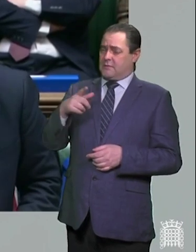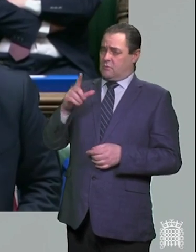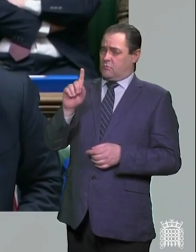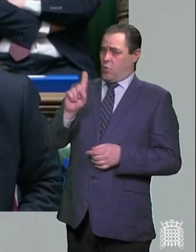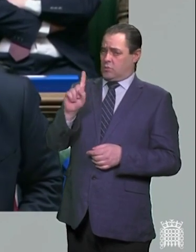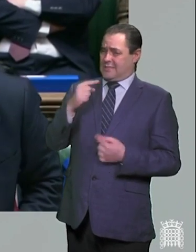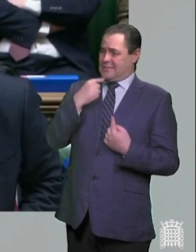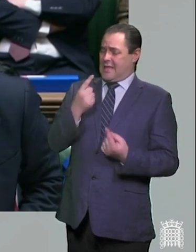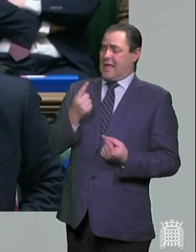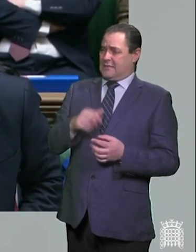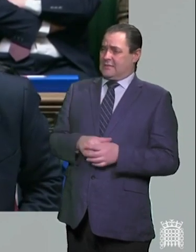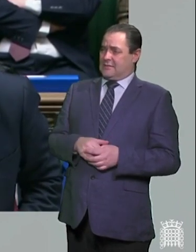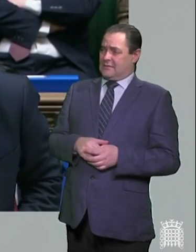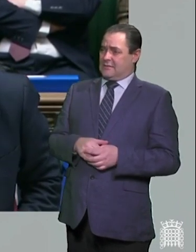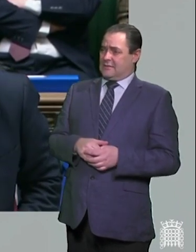him,